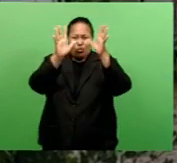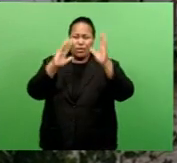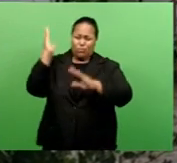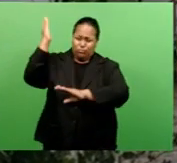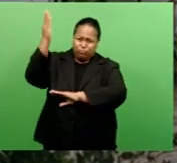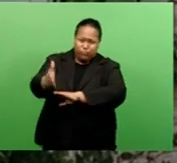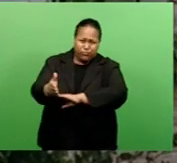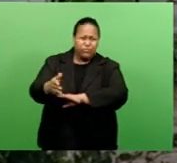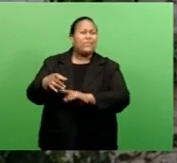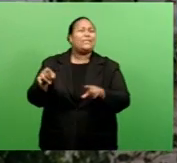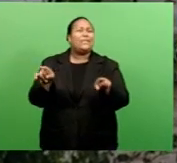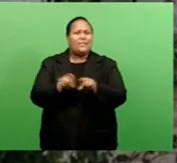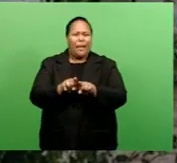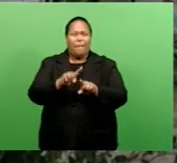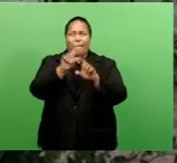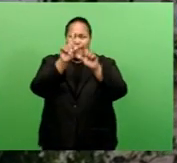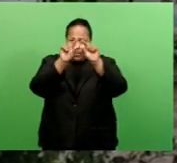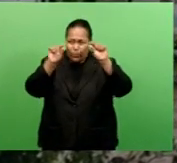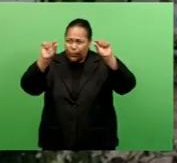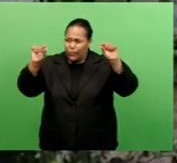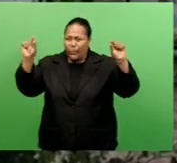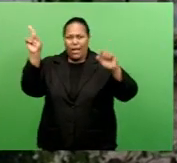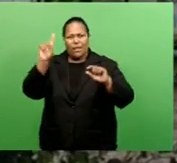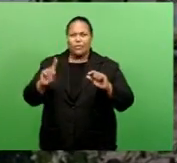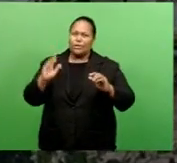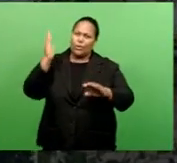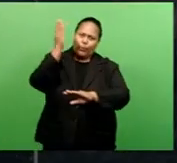and landslides near several roads.